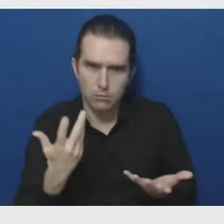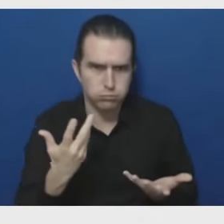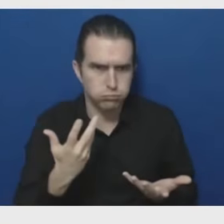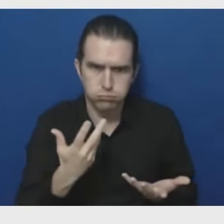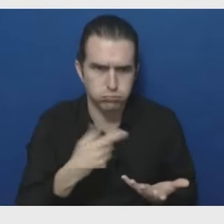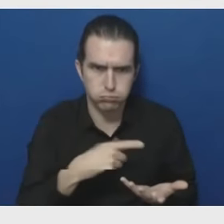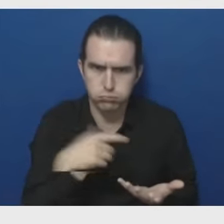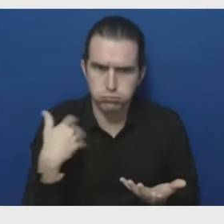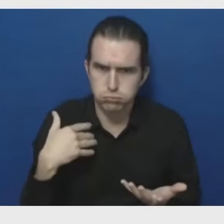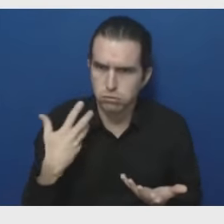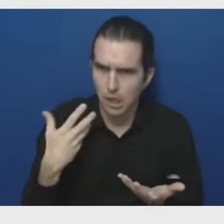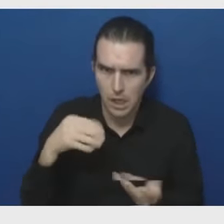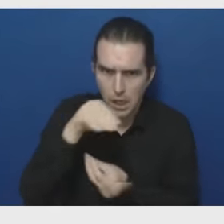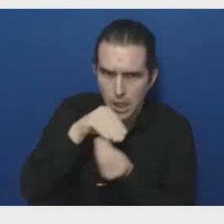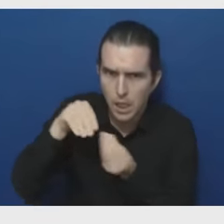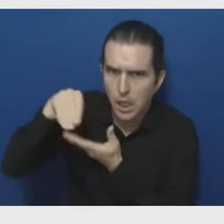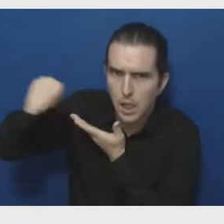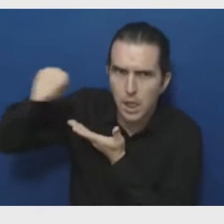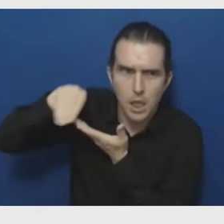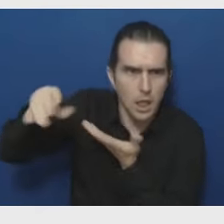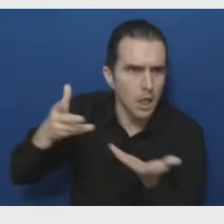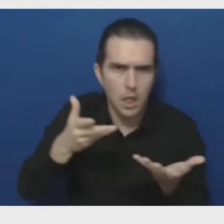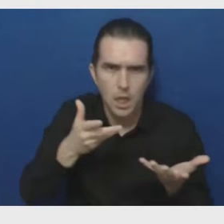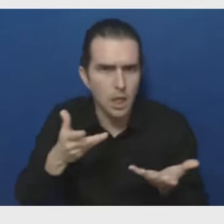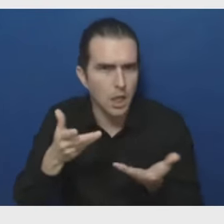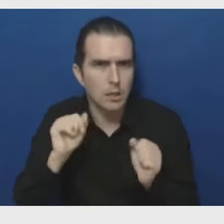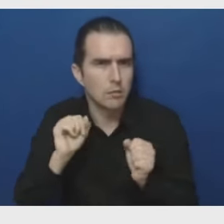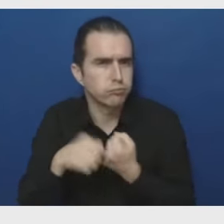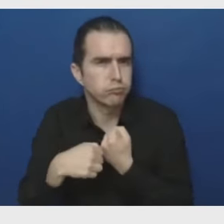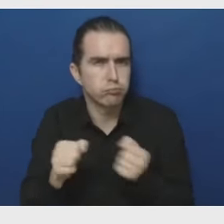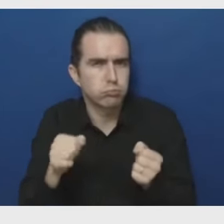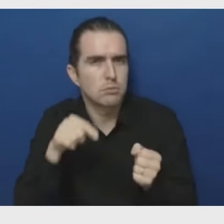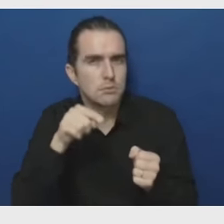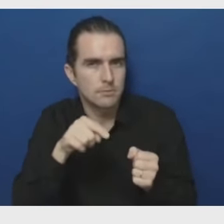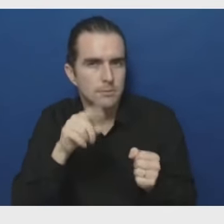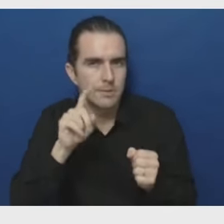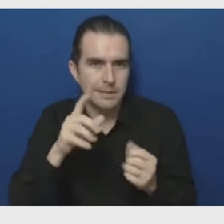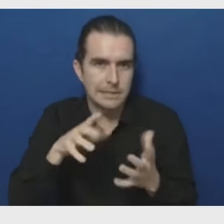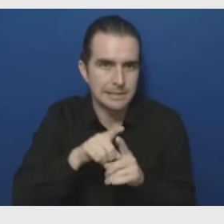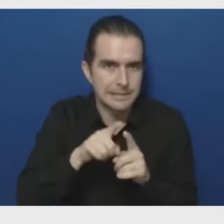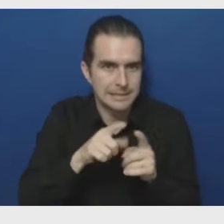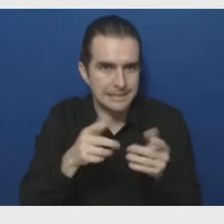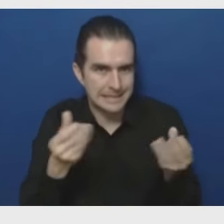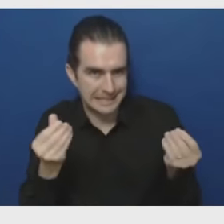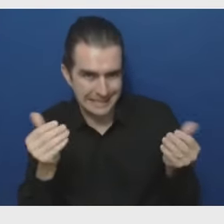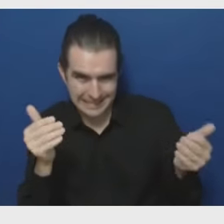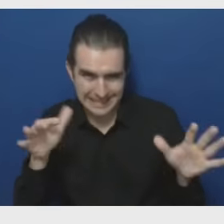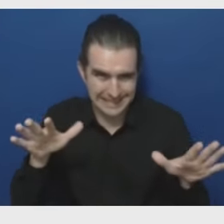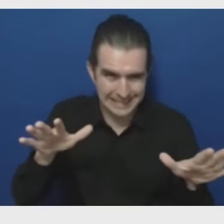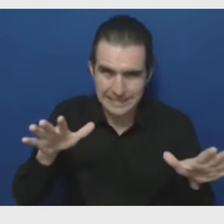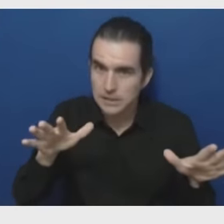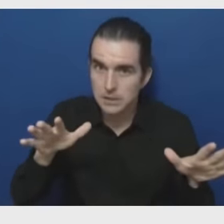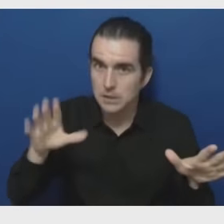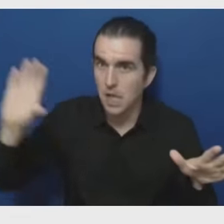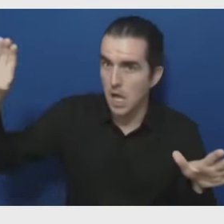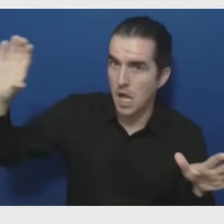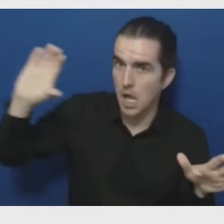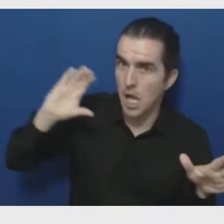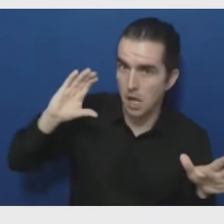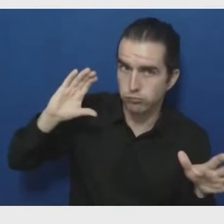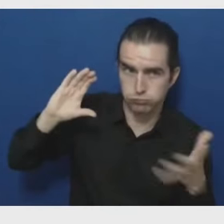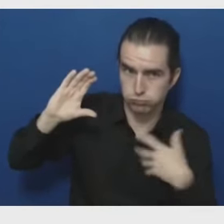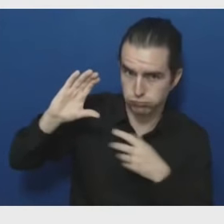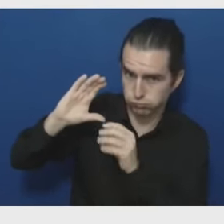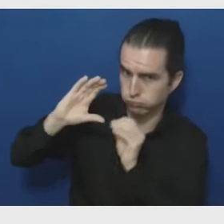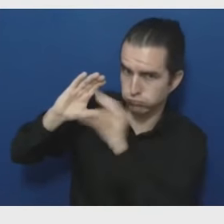national context, because then we need to do planning. We need to plan for the projected climate change impacts. We need to plan for onset, slow and